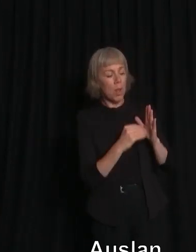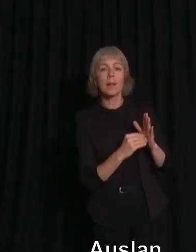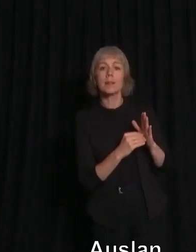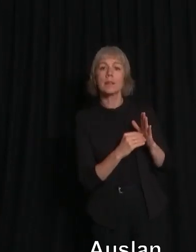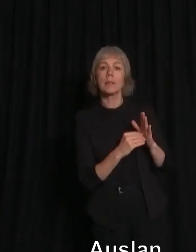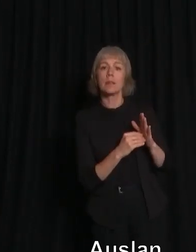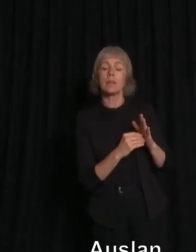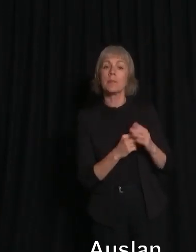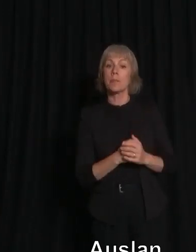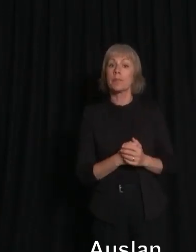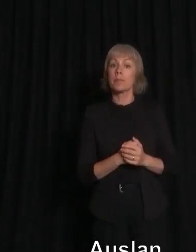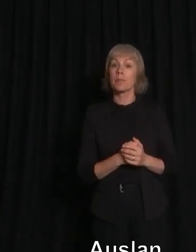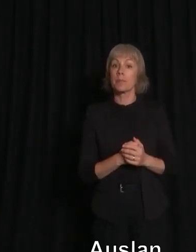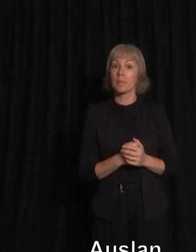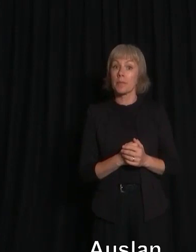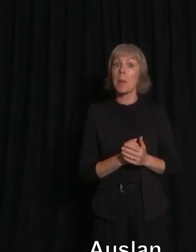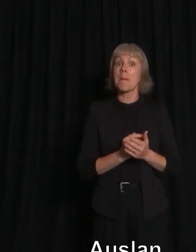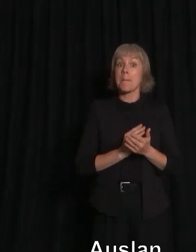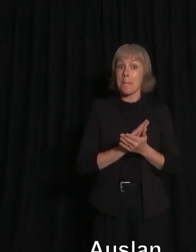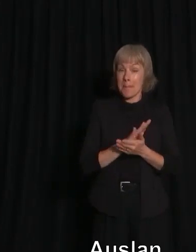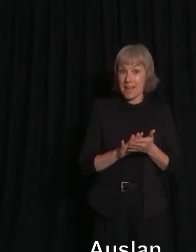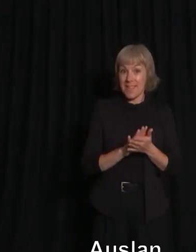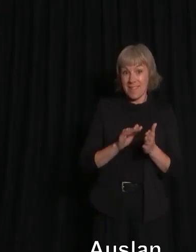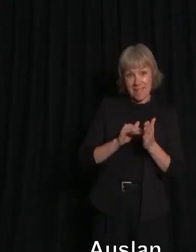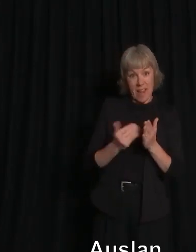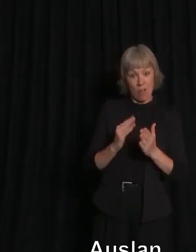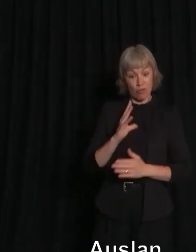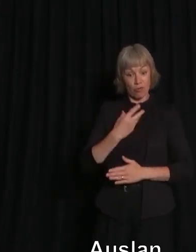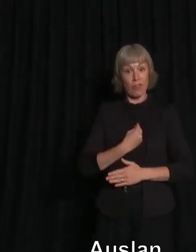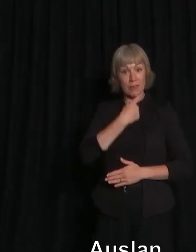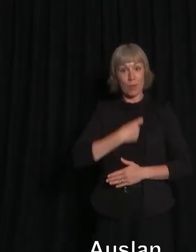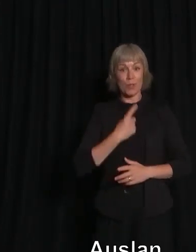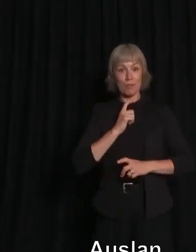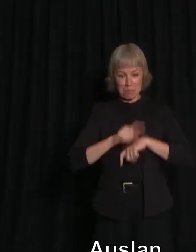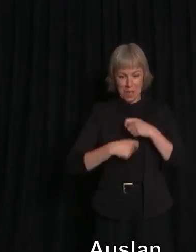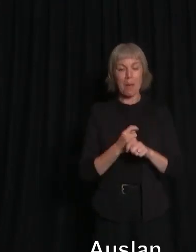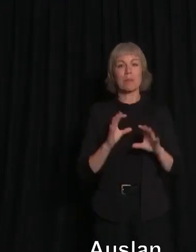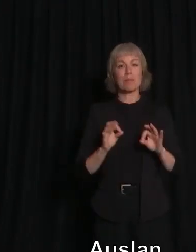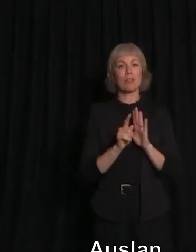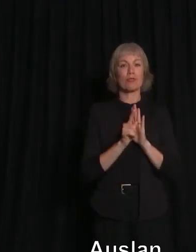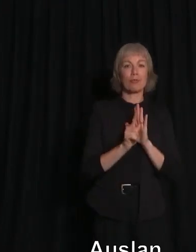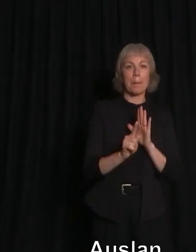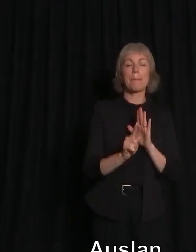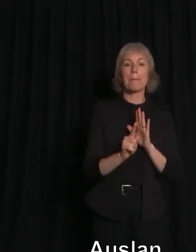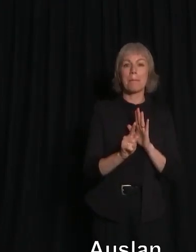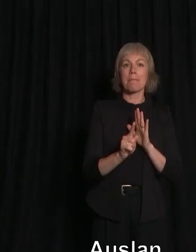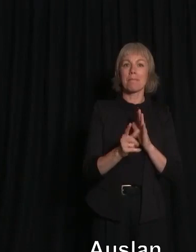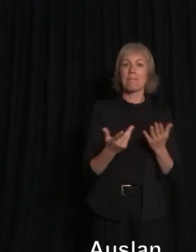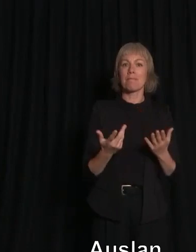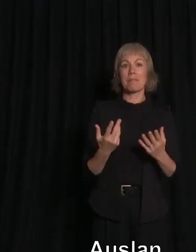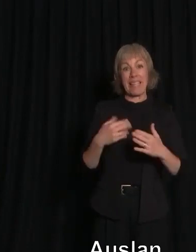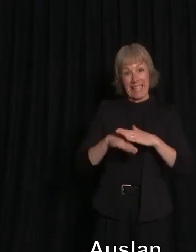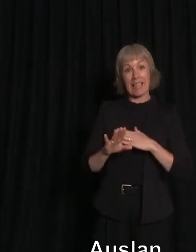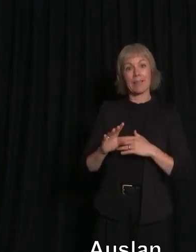assumption, that has led to a trans person being a special representative, an ambassador in the